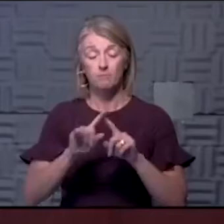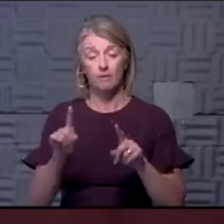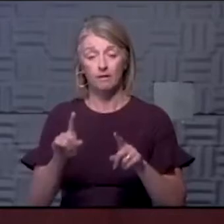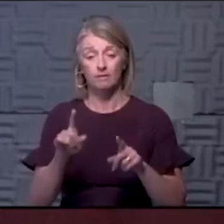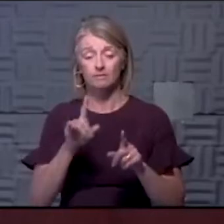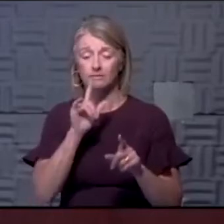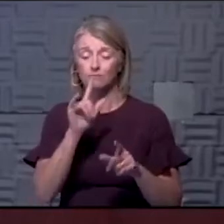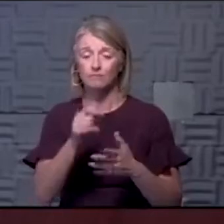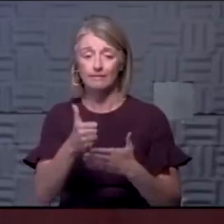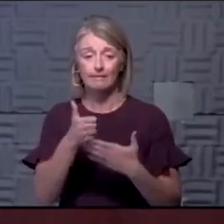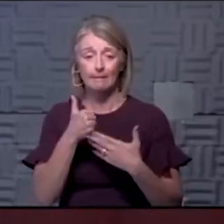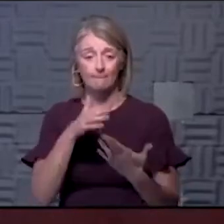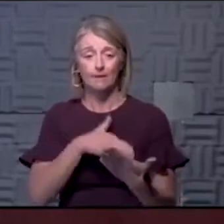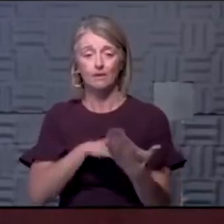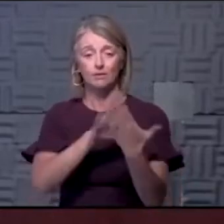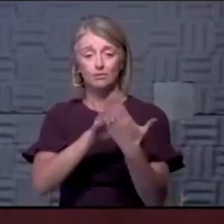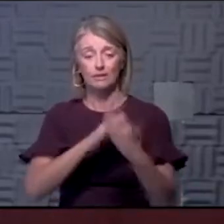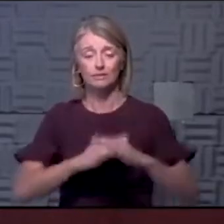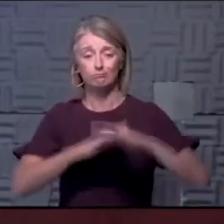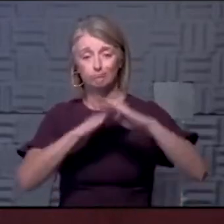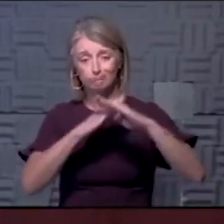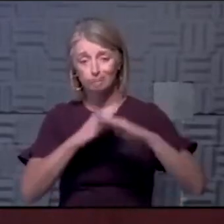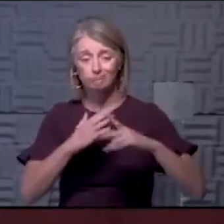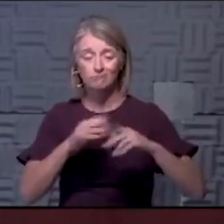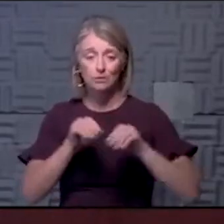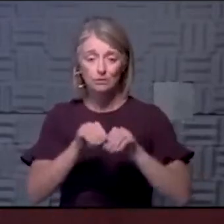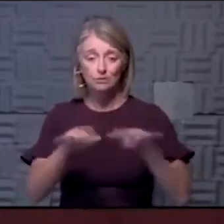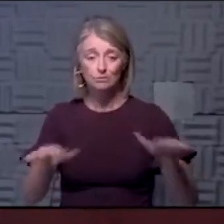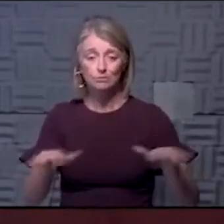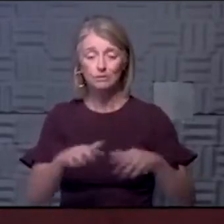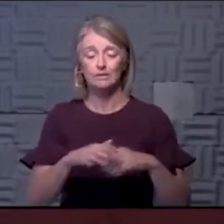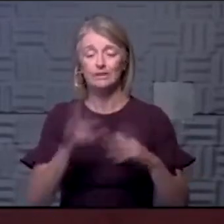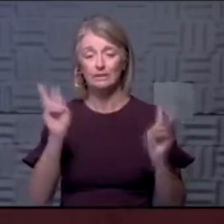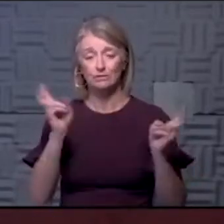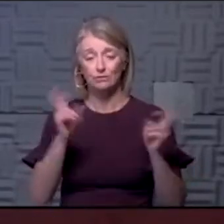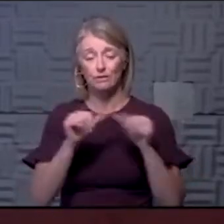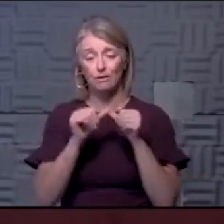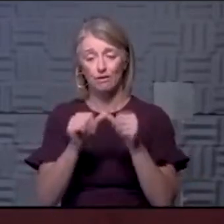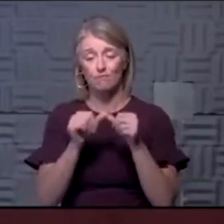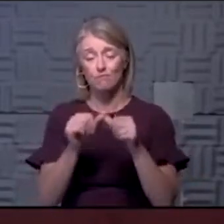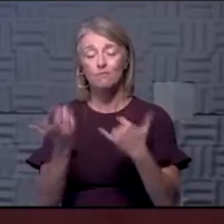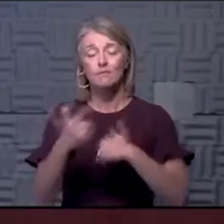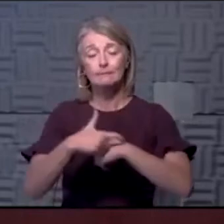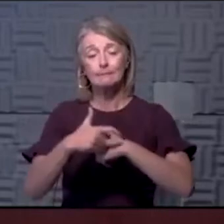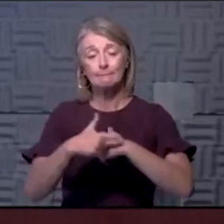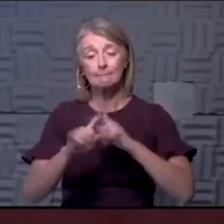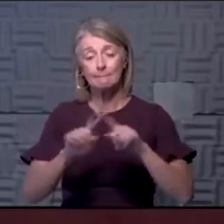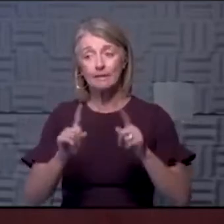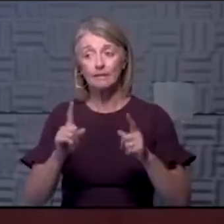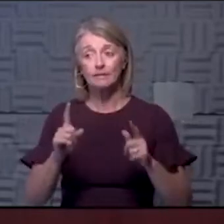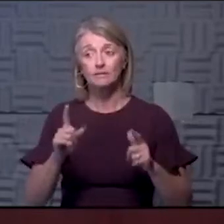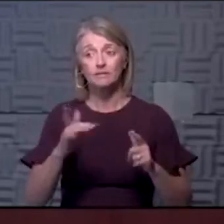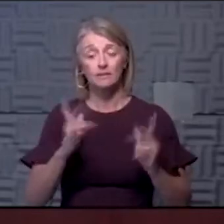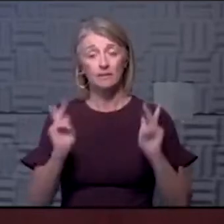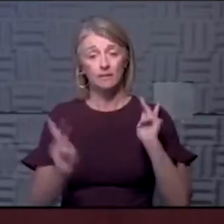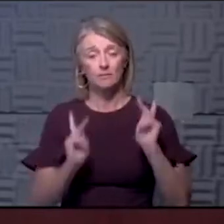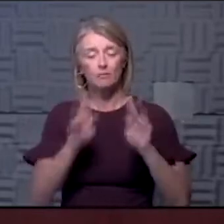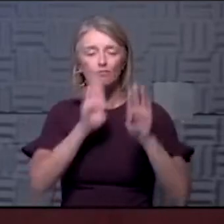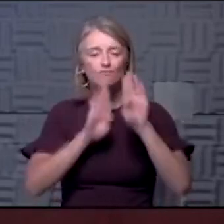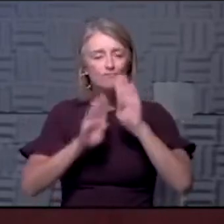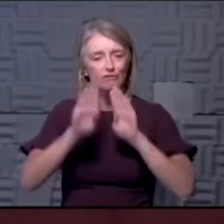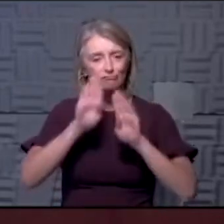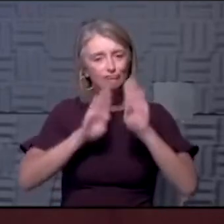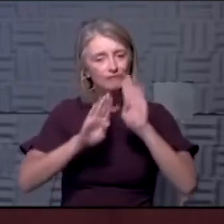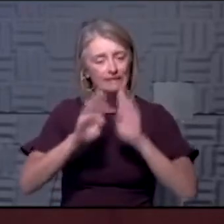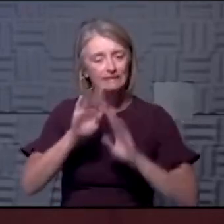doesn't really help you address a potential spreader issue that's ongoing at the time. And so I think that's just people's